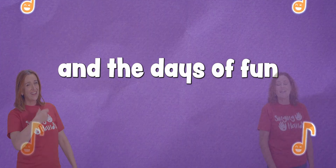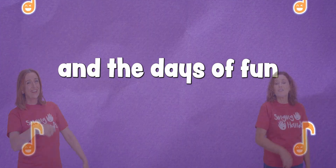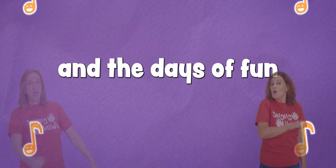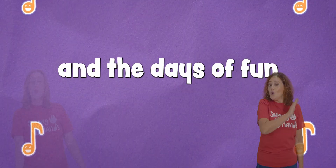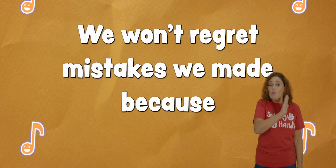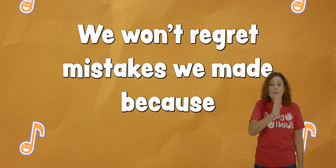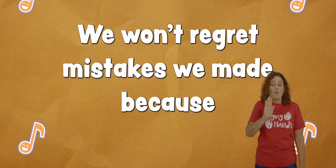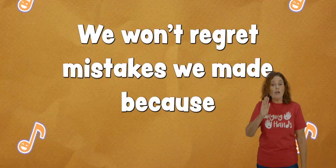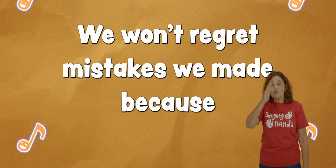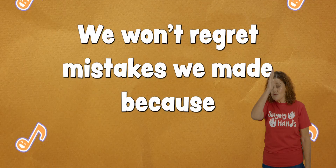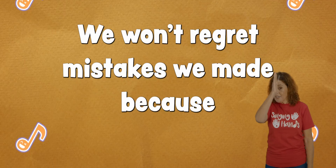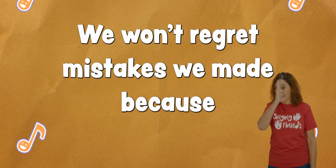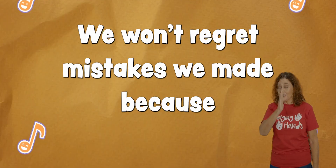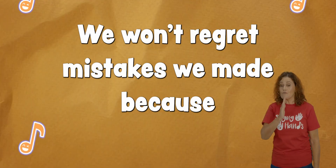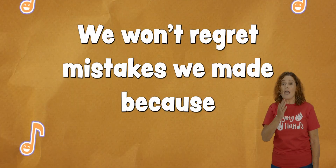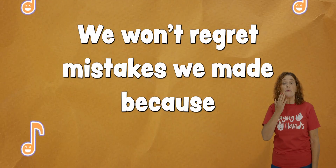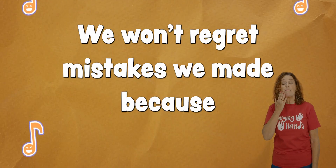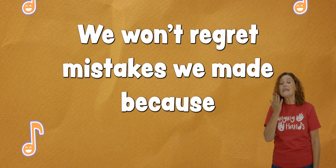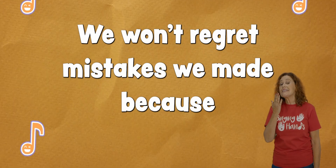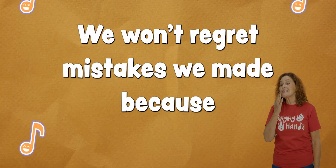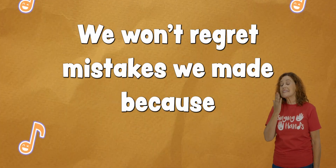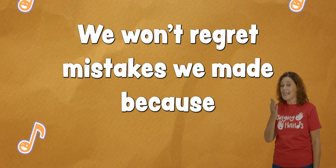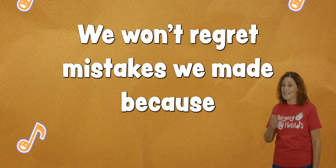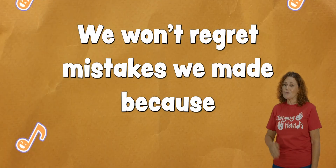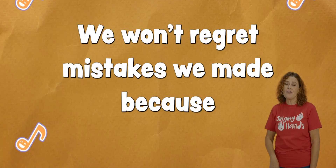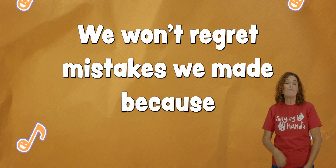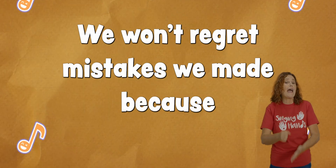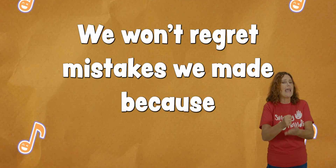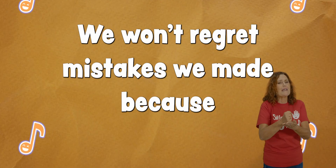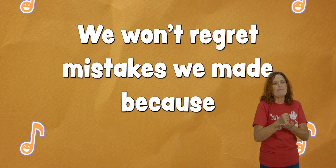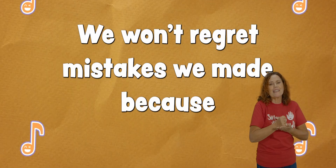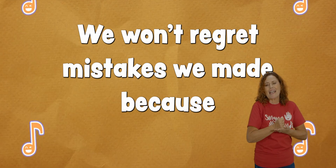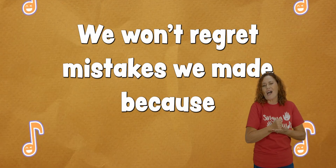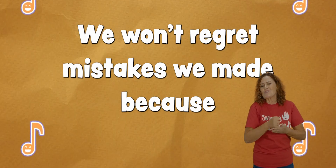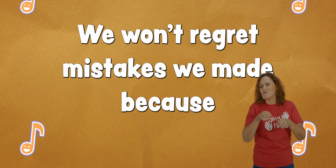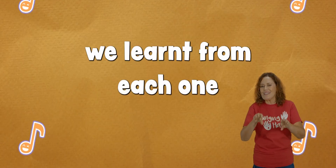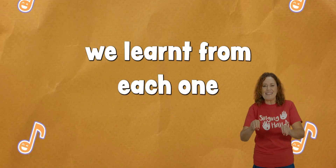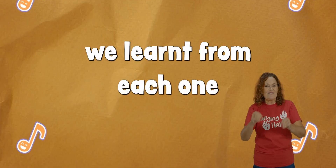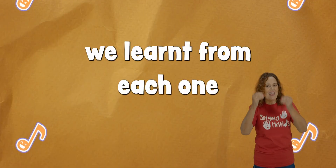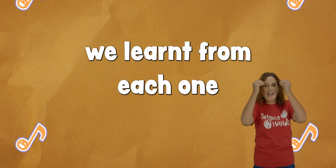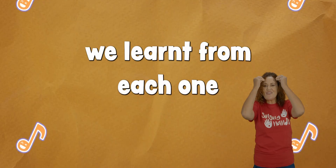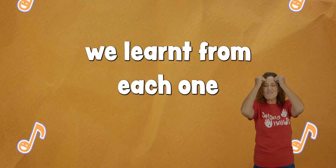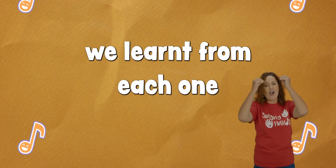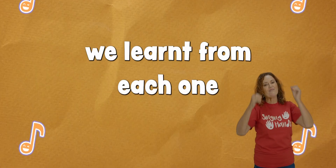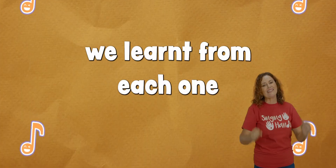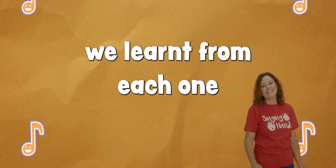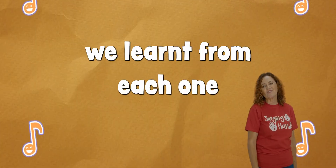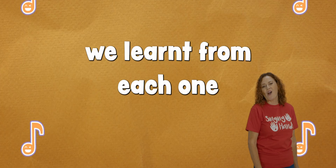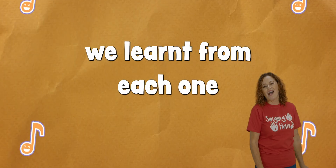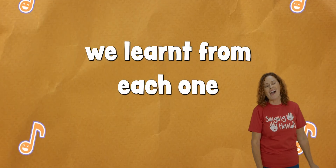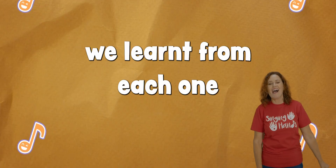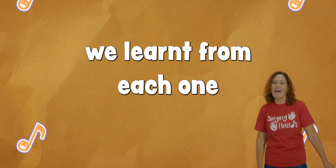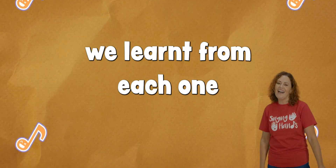fun. We won't regret mistakes we made because we have